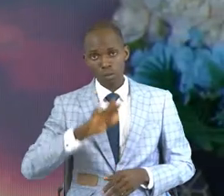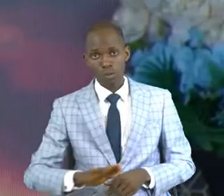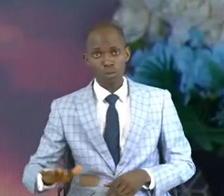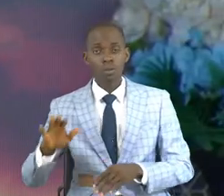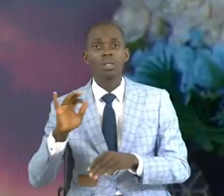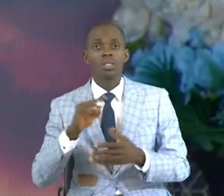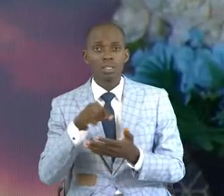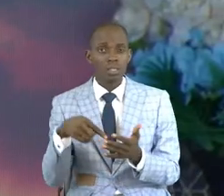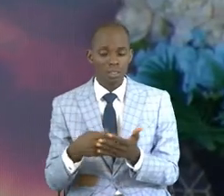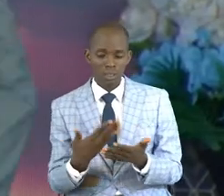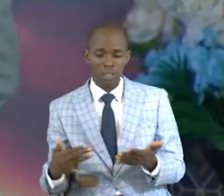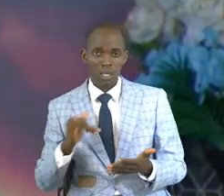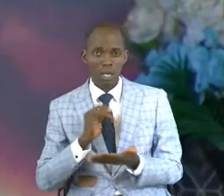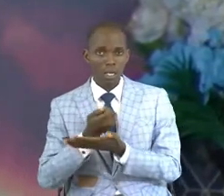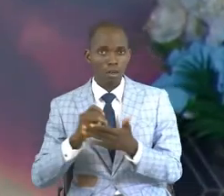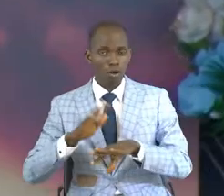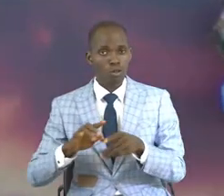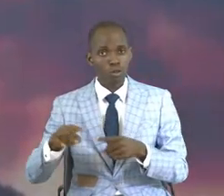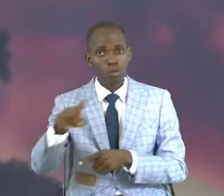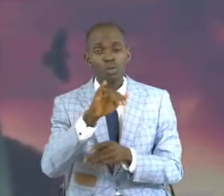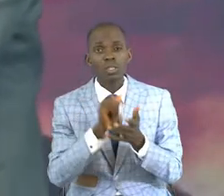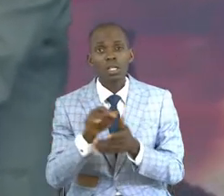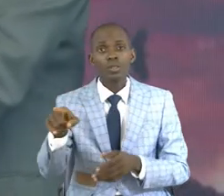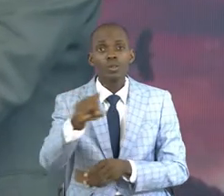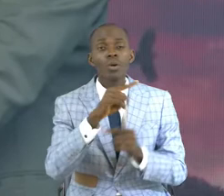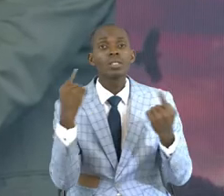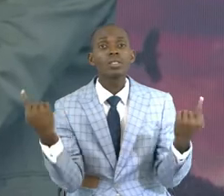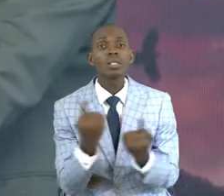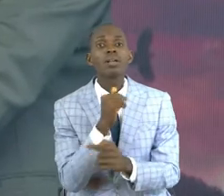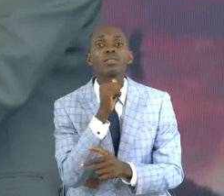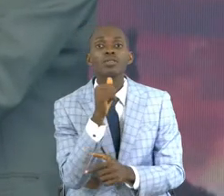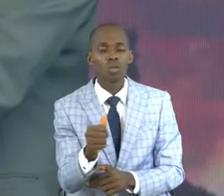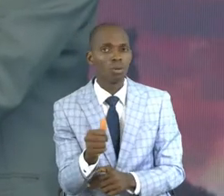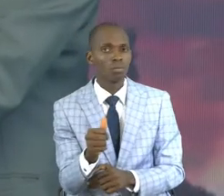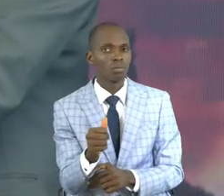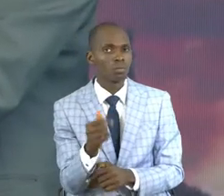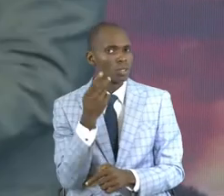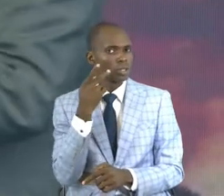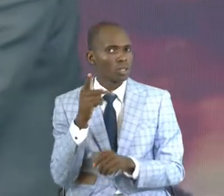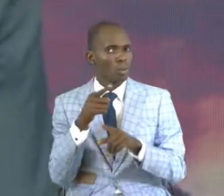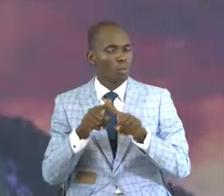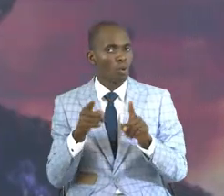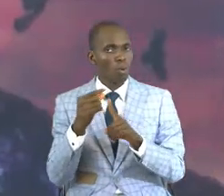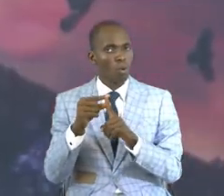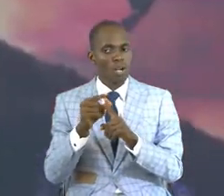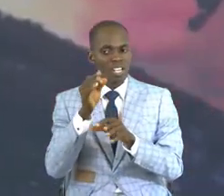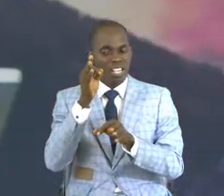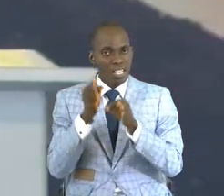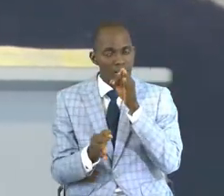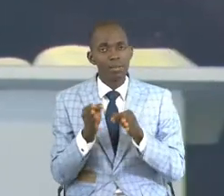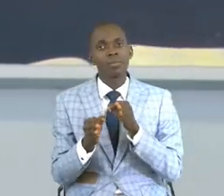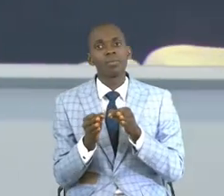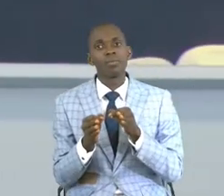you, that you sin not. But if, have you noticed that? If, not